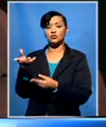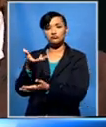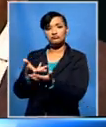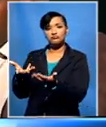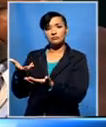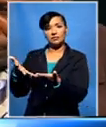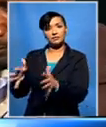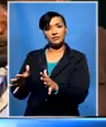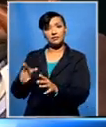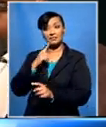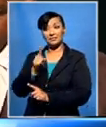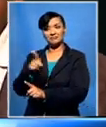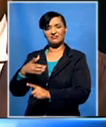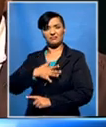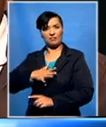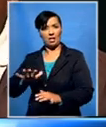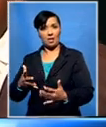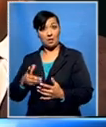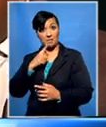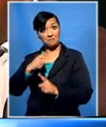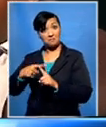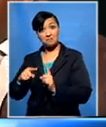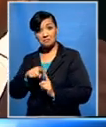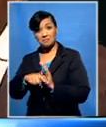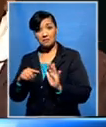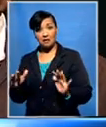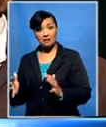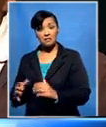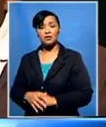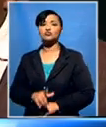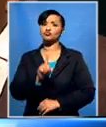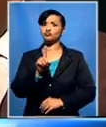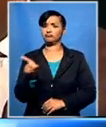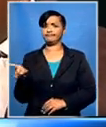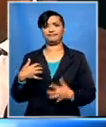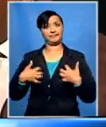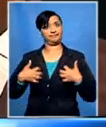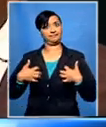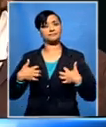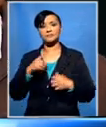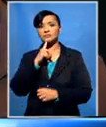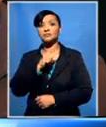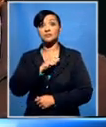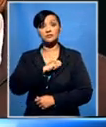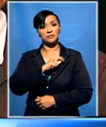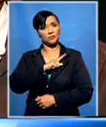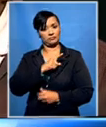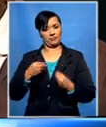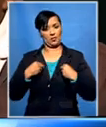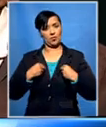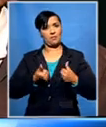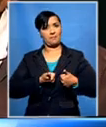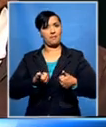What's the feedback that you got from them? How do they feel about the news? No, they're very excited about the news, that the fact that we'll get in their cars